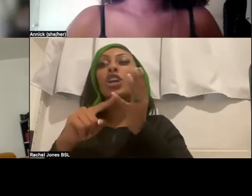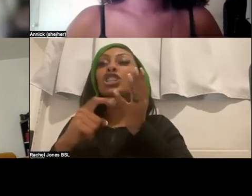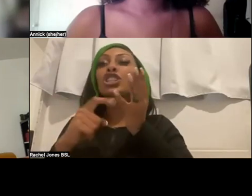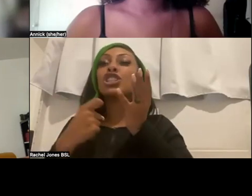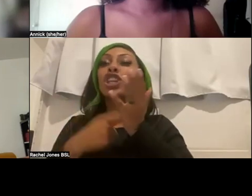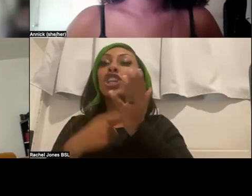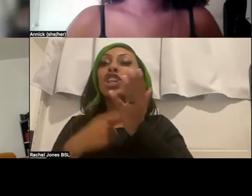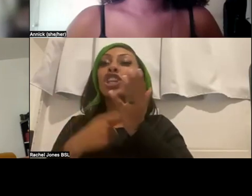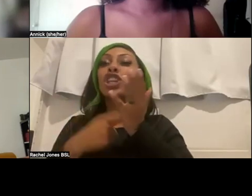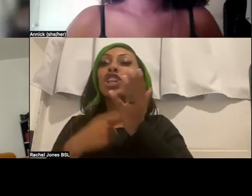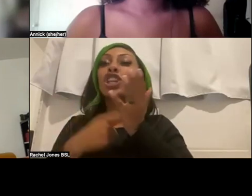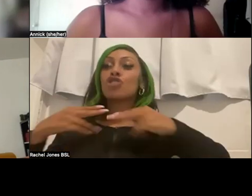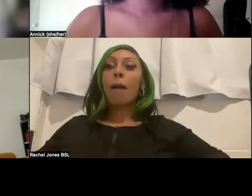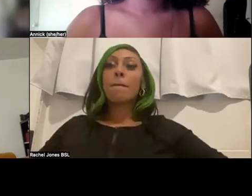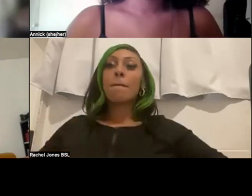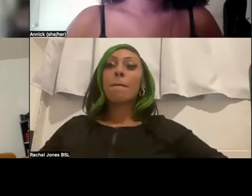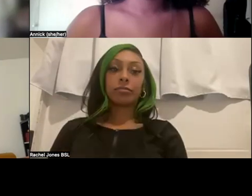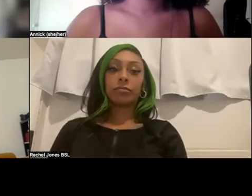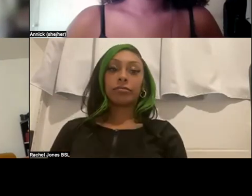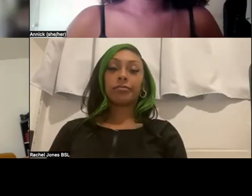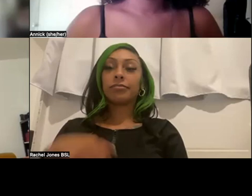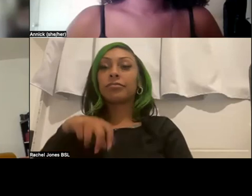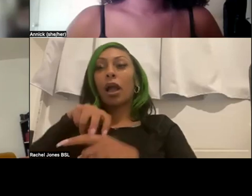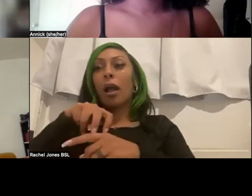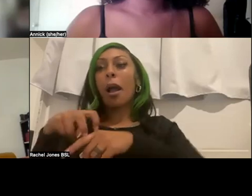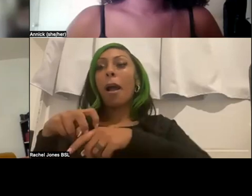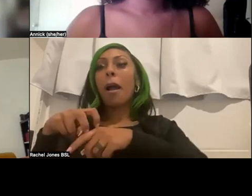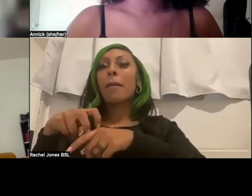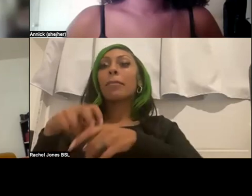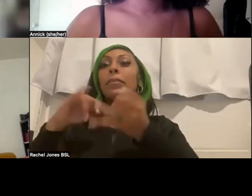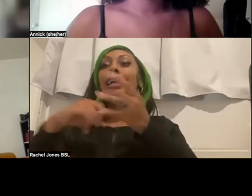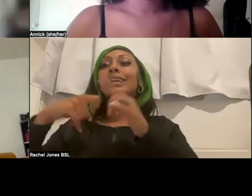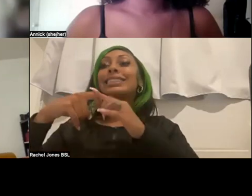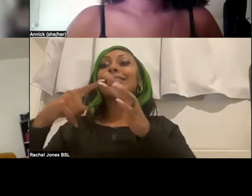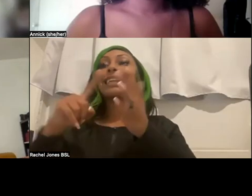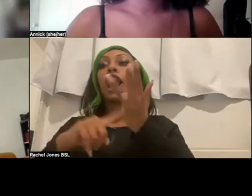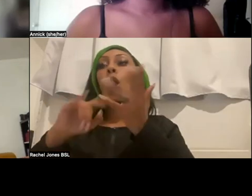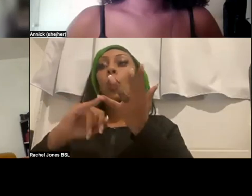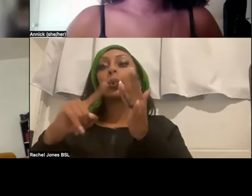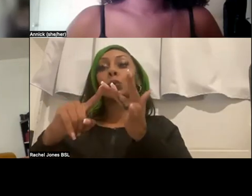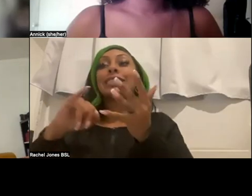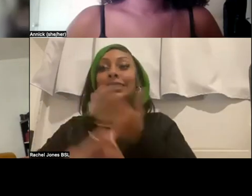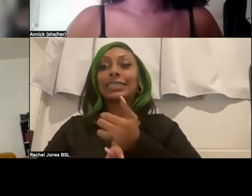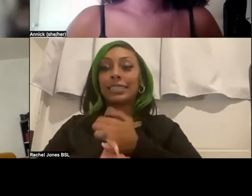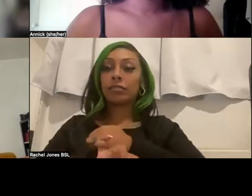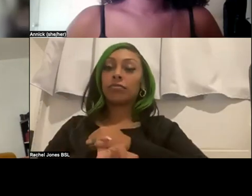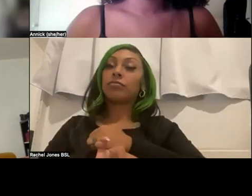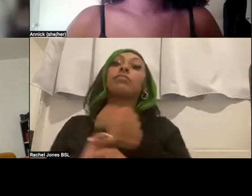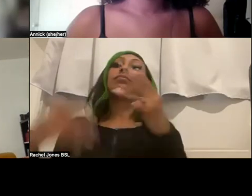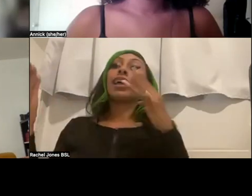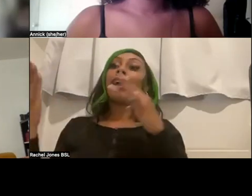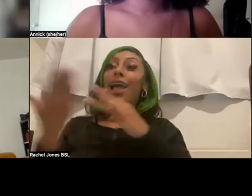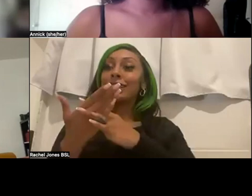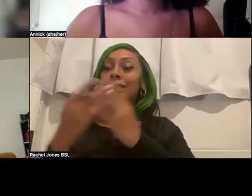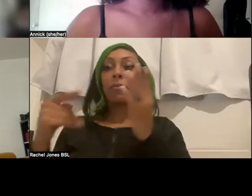since my posture is affected by a scoliosis. As well as being an accessibility tool,